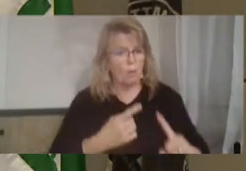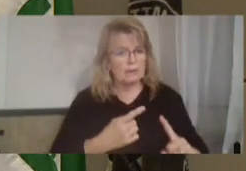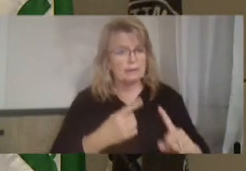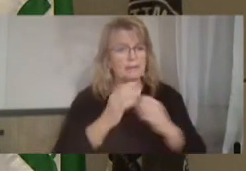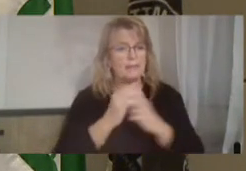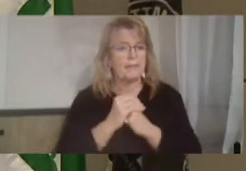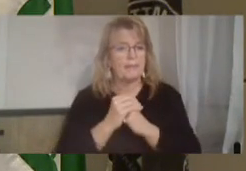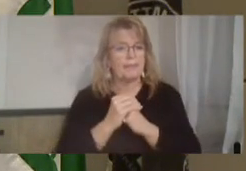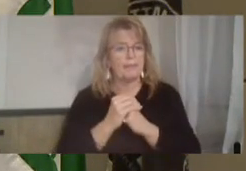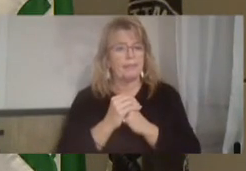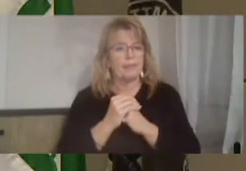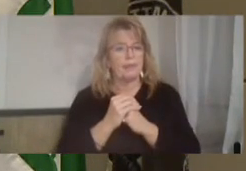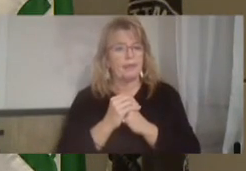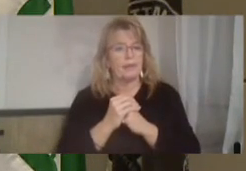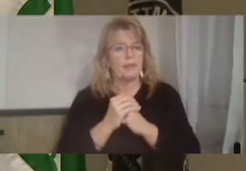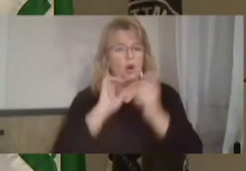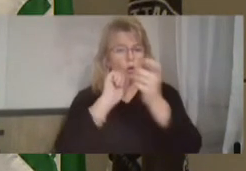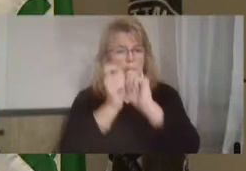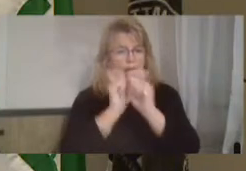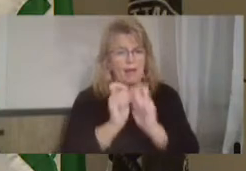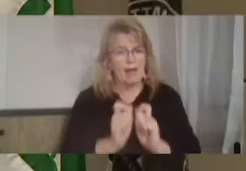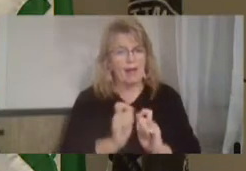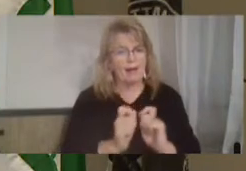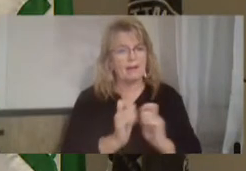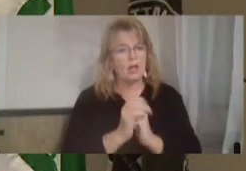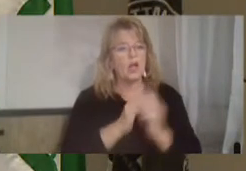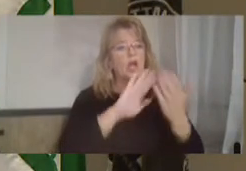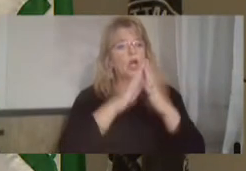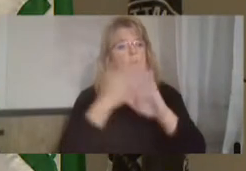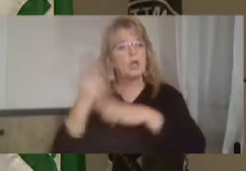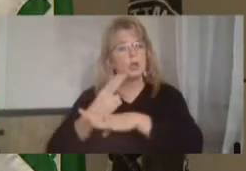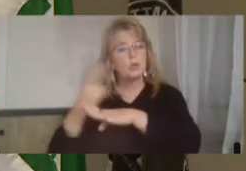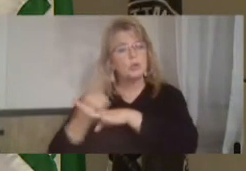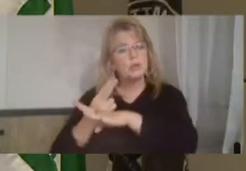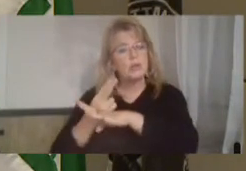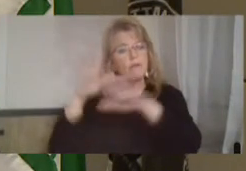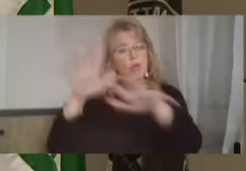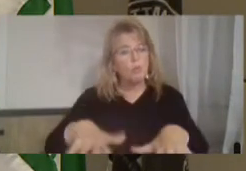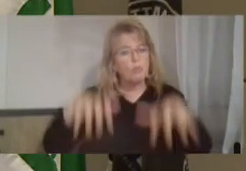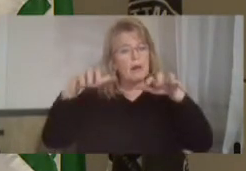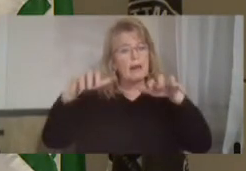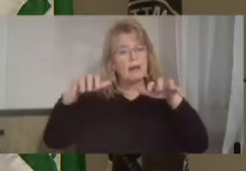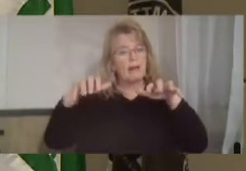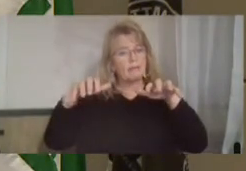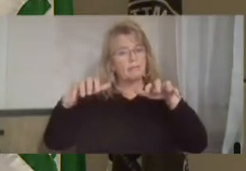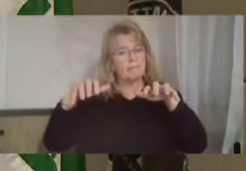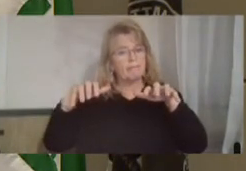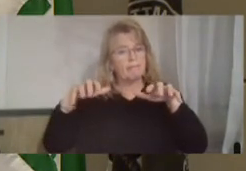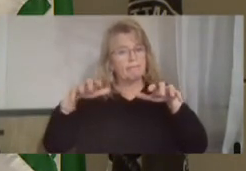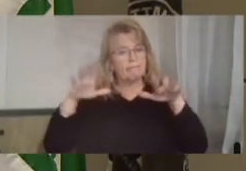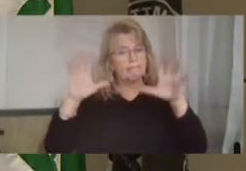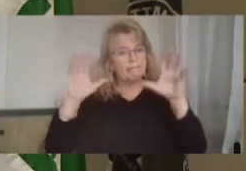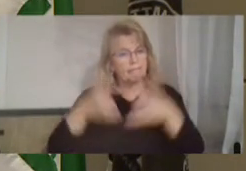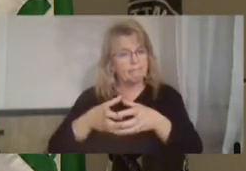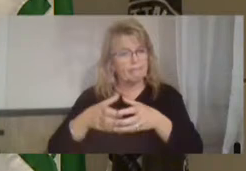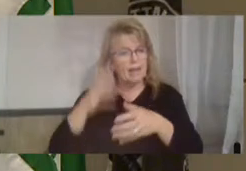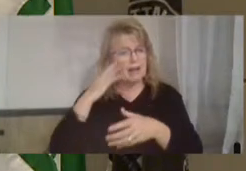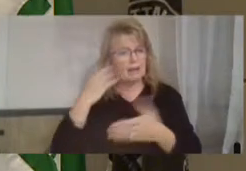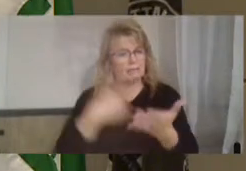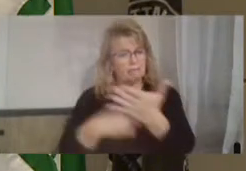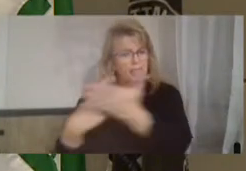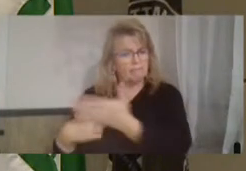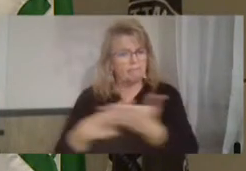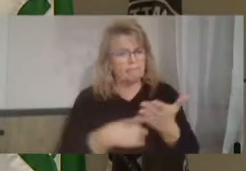that are refined, was community usage of the arena itself. I know we talked about it at the